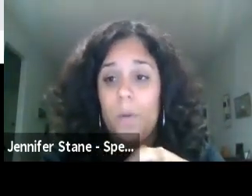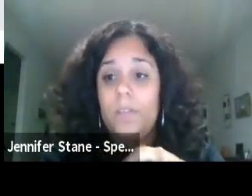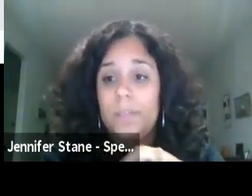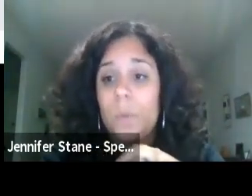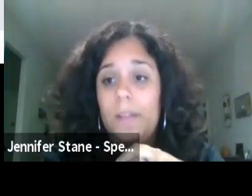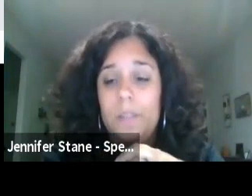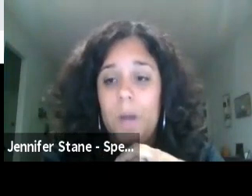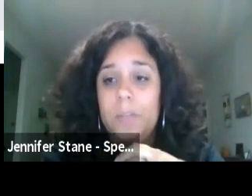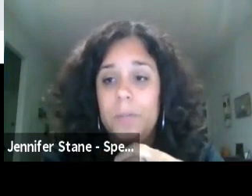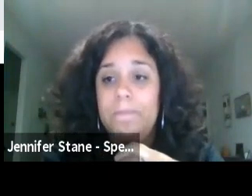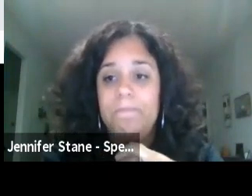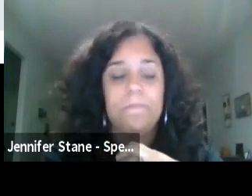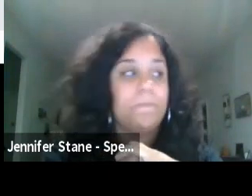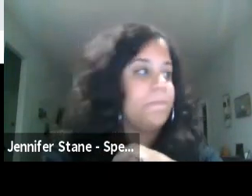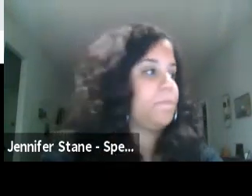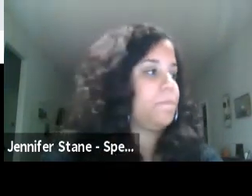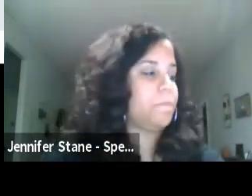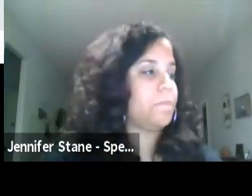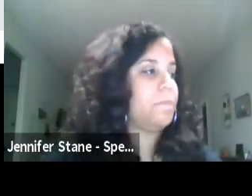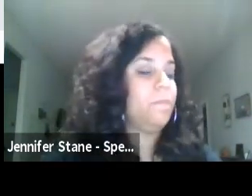48 hours, as quickly as possible.